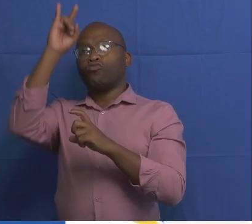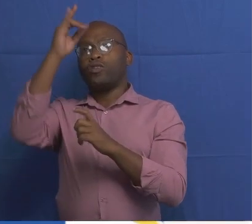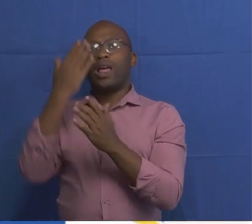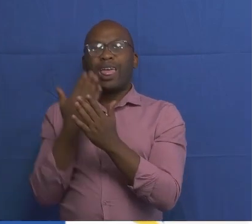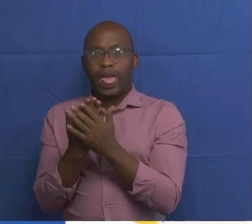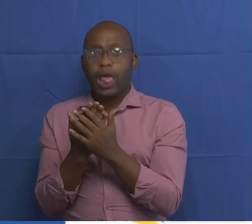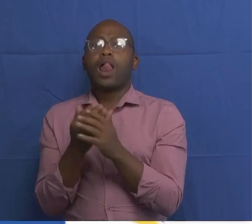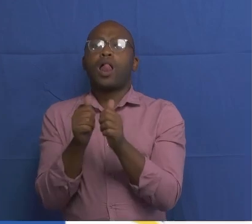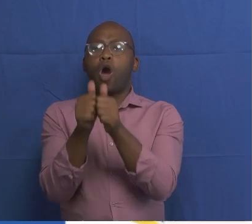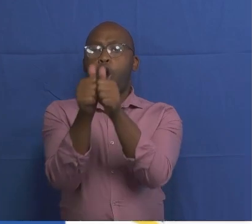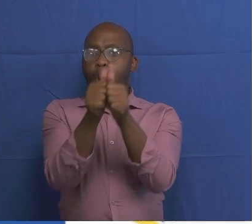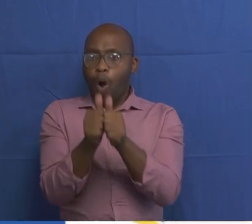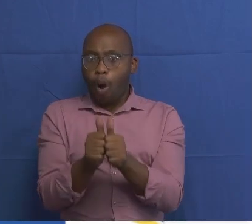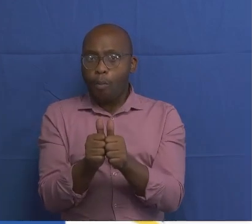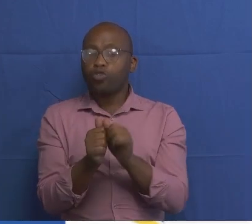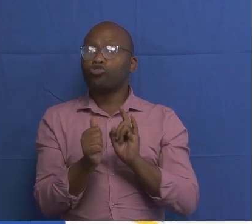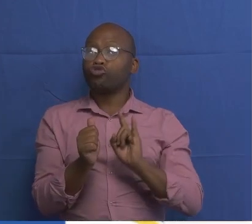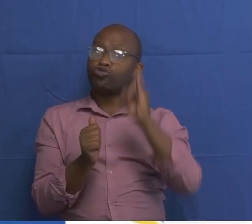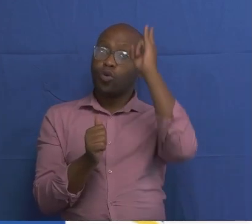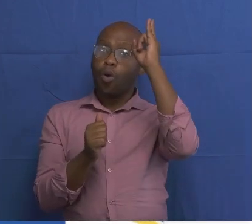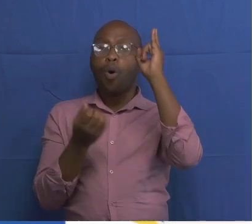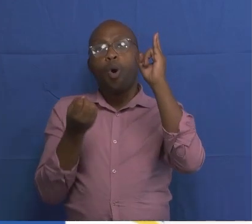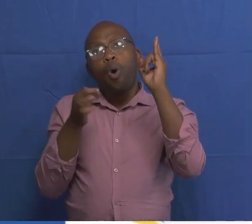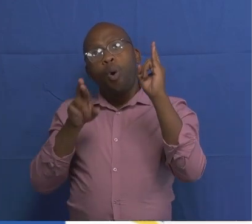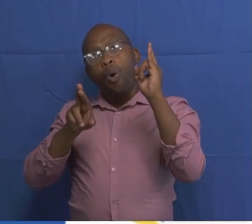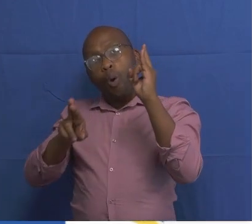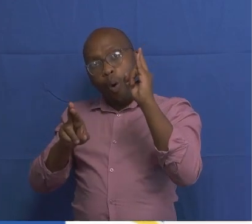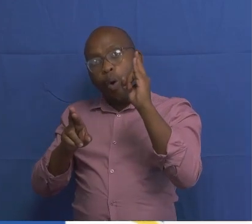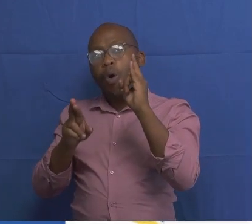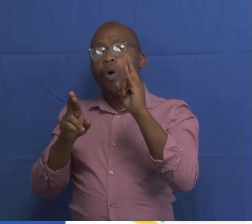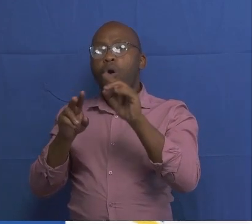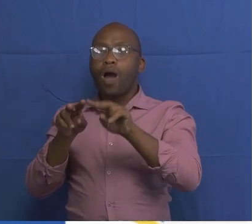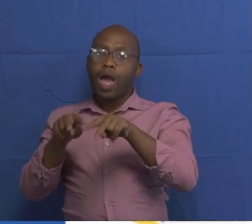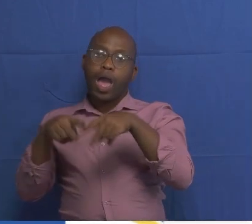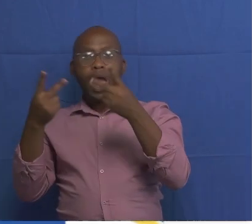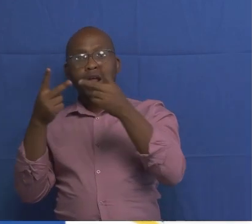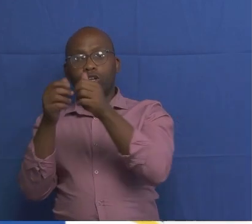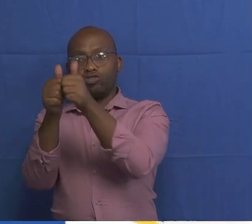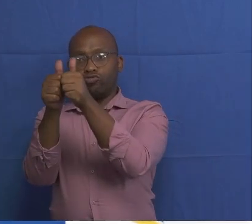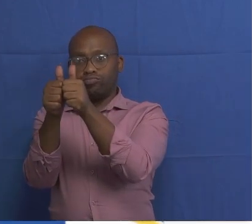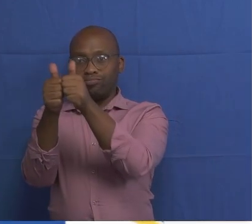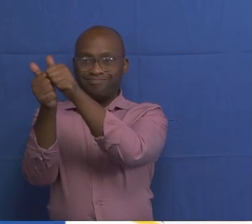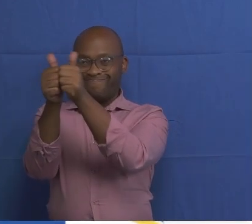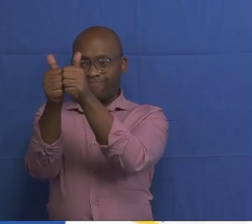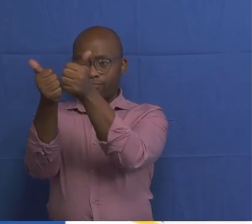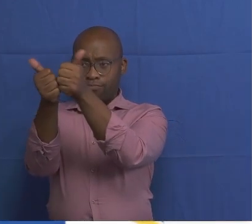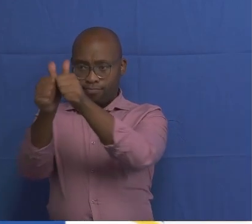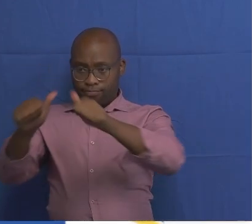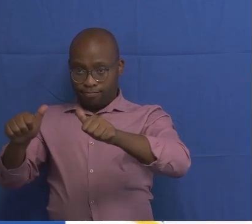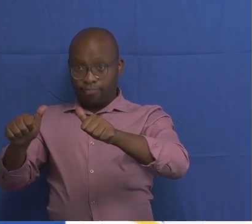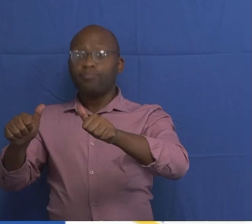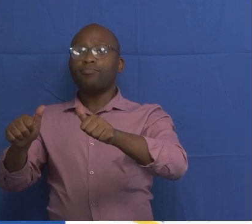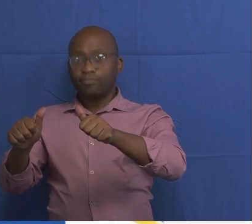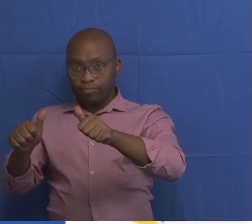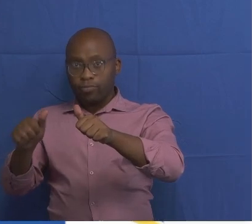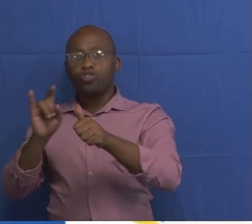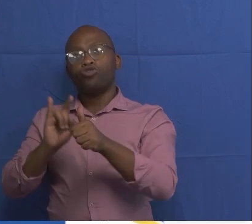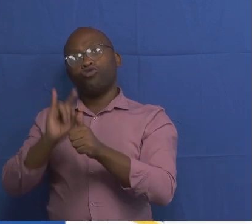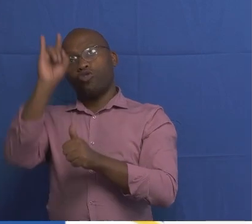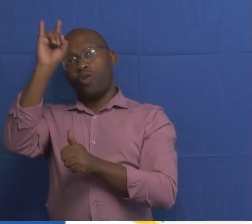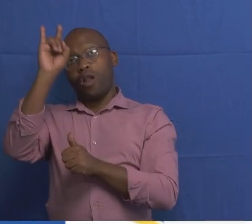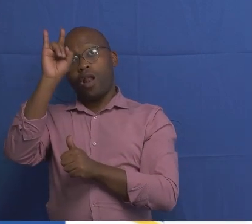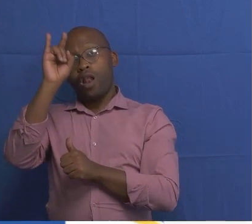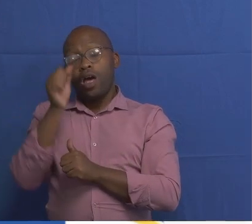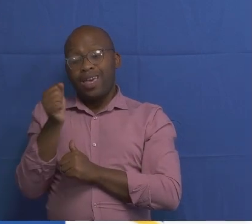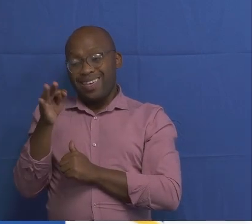tall or that individual can be heterozygous tall. For as long as that individual has inherited the